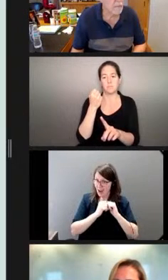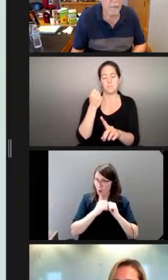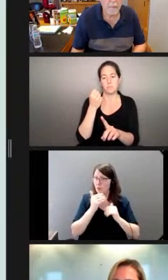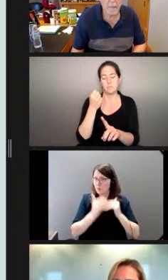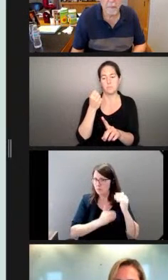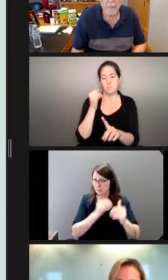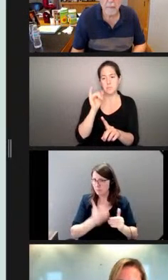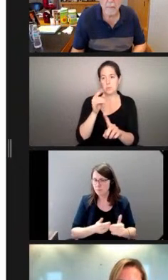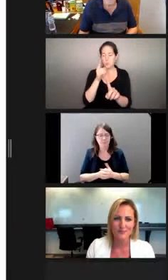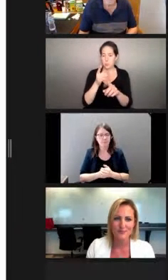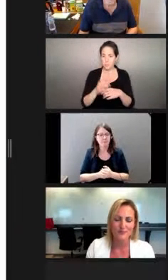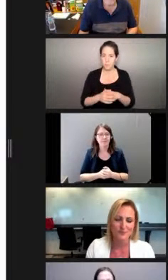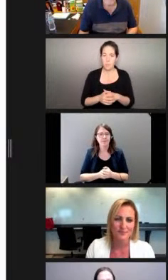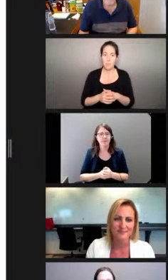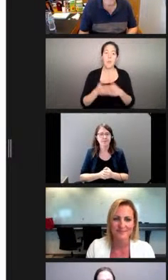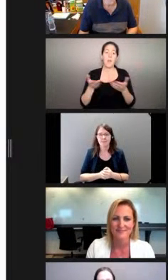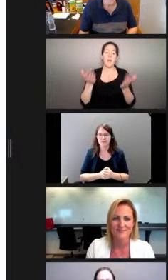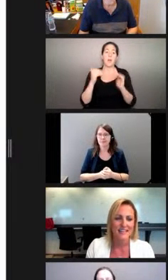please.